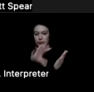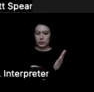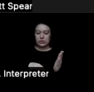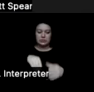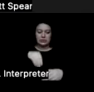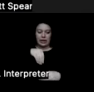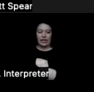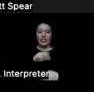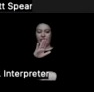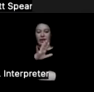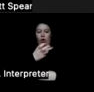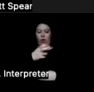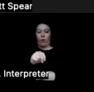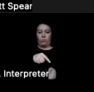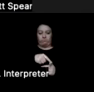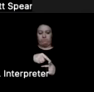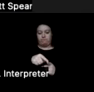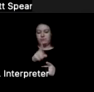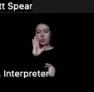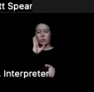So it's a little more relevant to them.